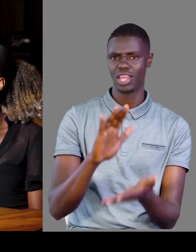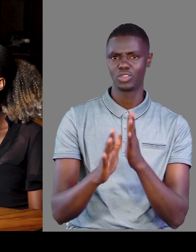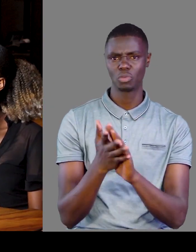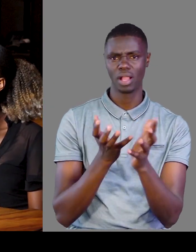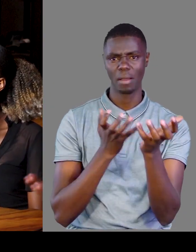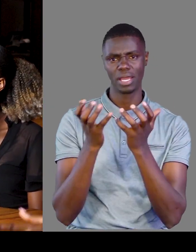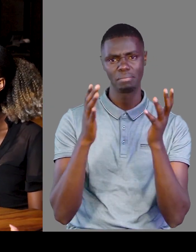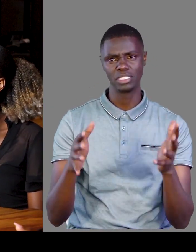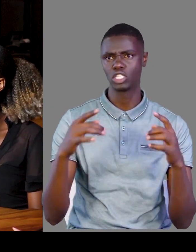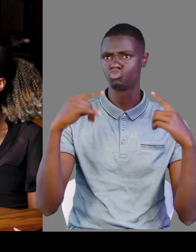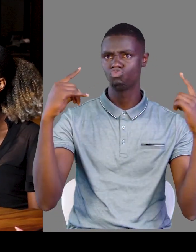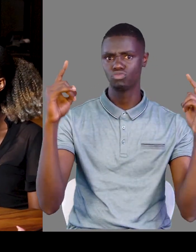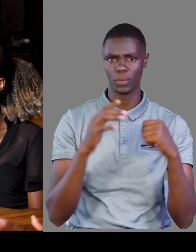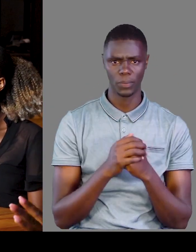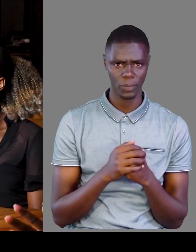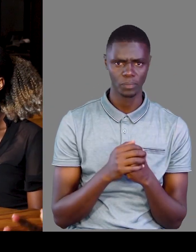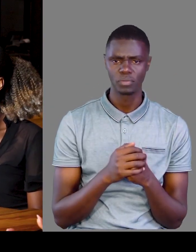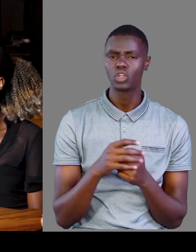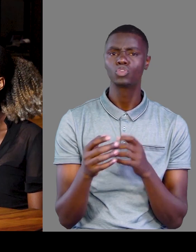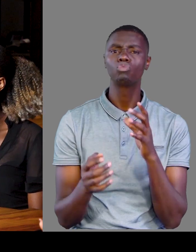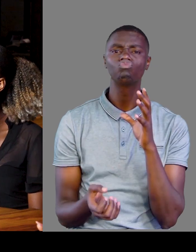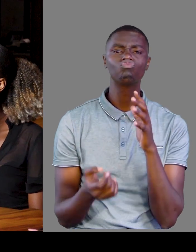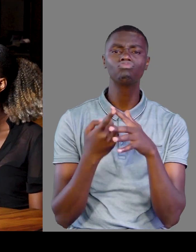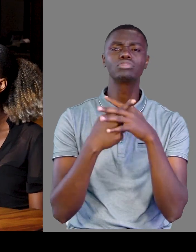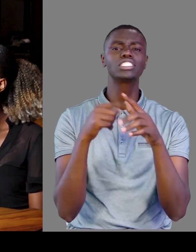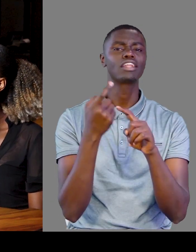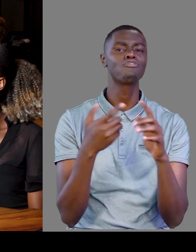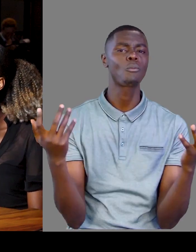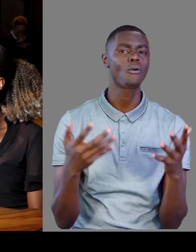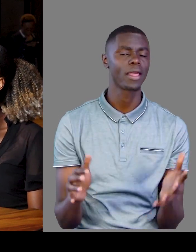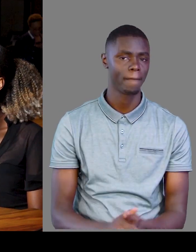an entrepreneur to this level. Where did it all come from?